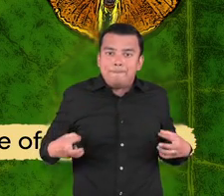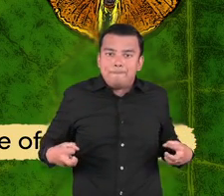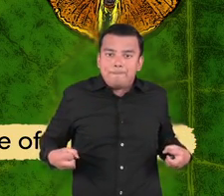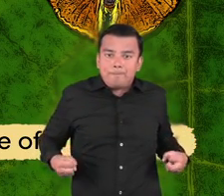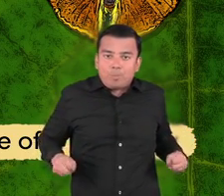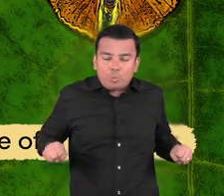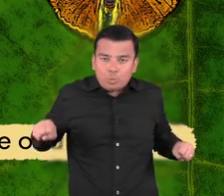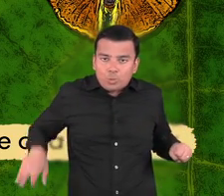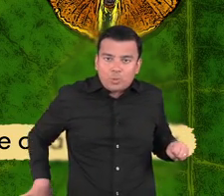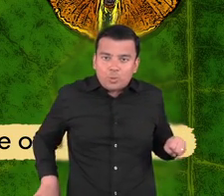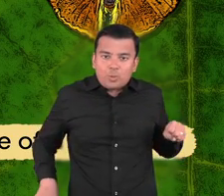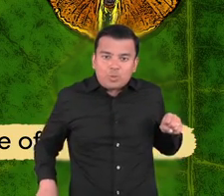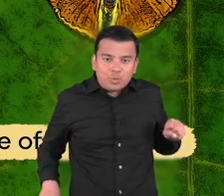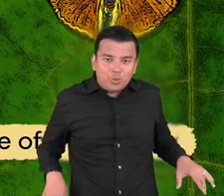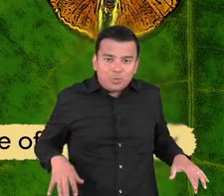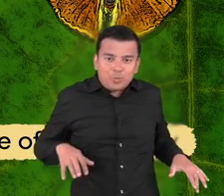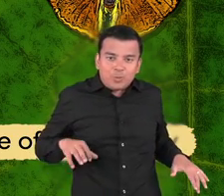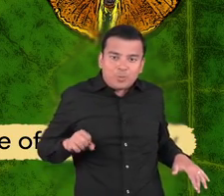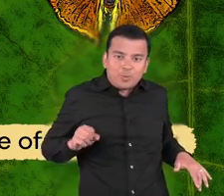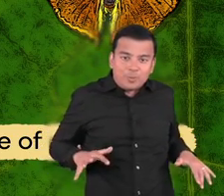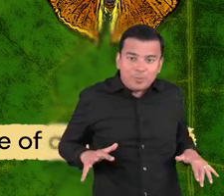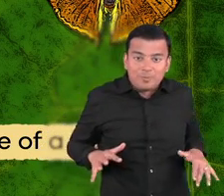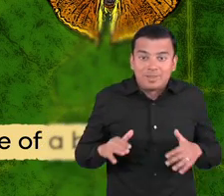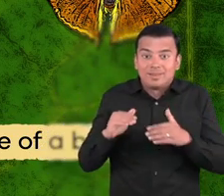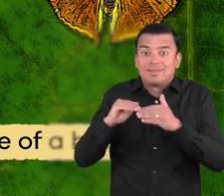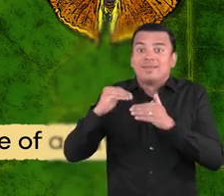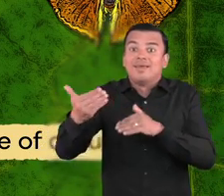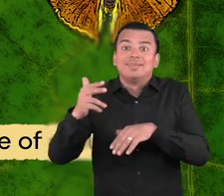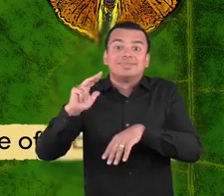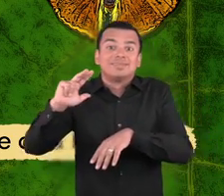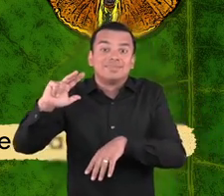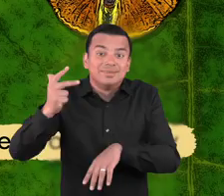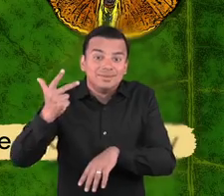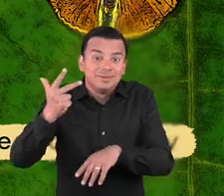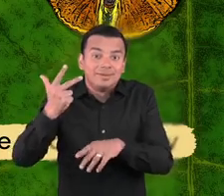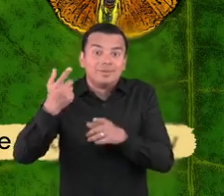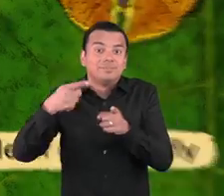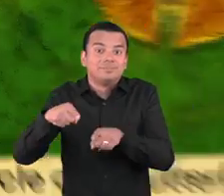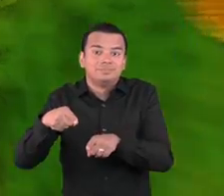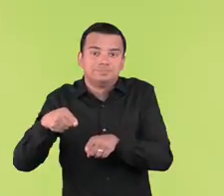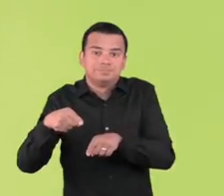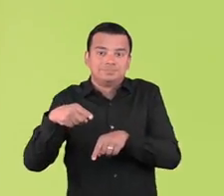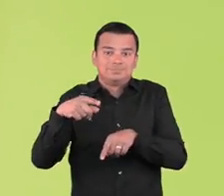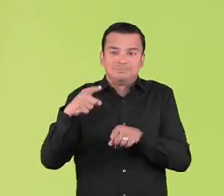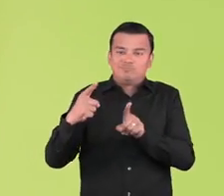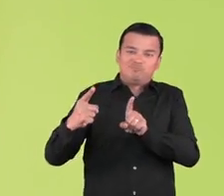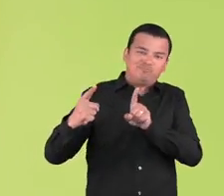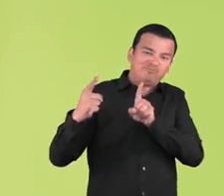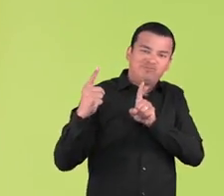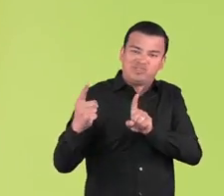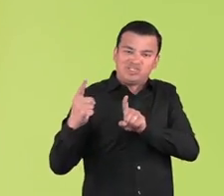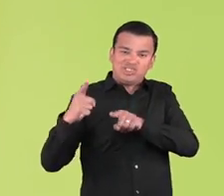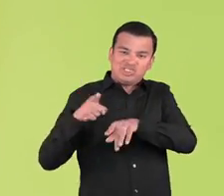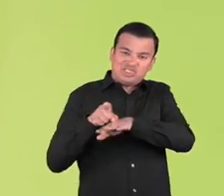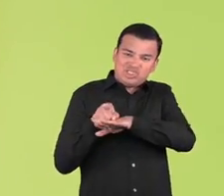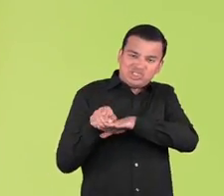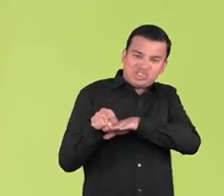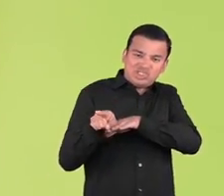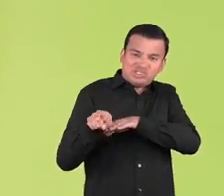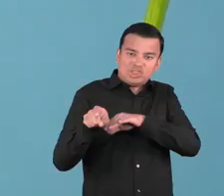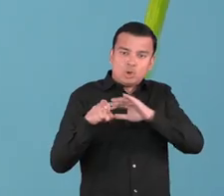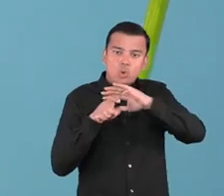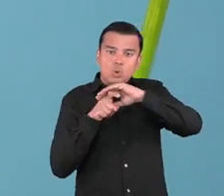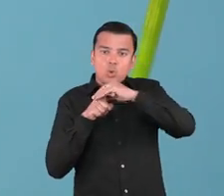caterpillar is fully grown and forms a cocoon, becoming a chrysalis. This allows the caterpillar to